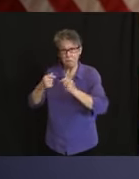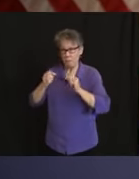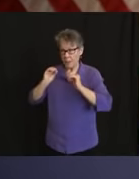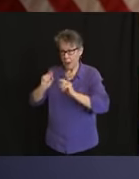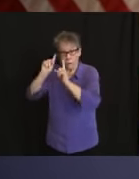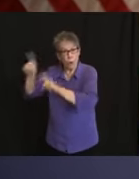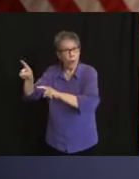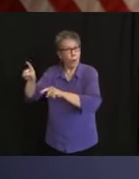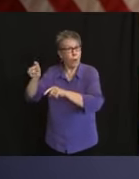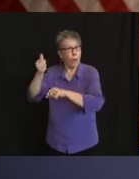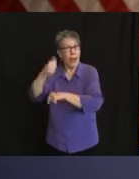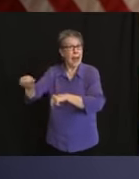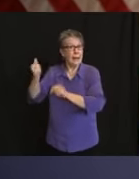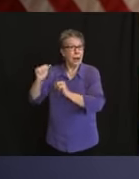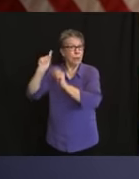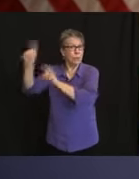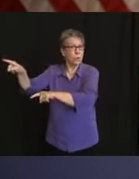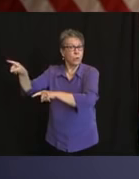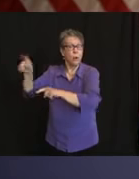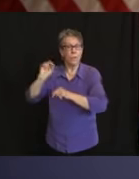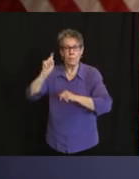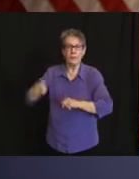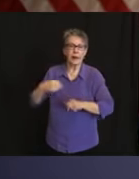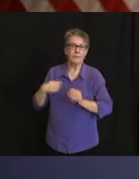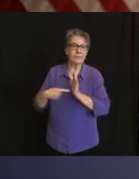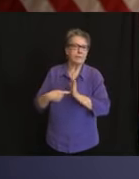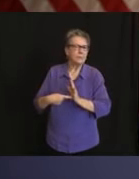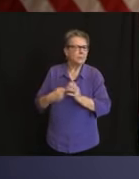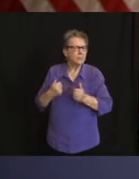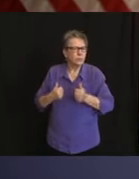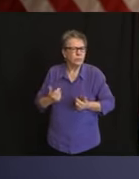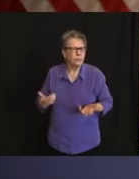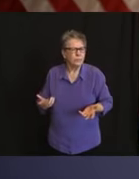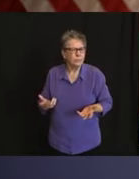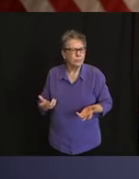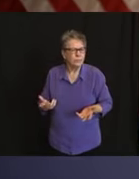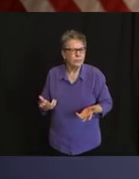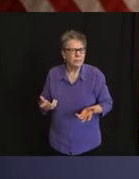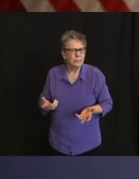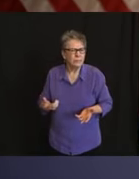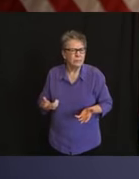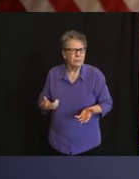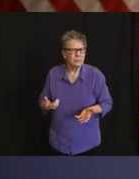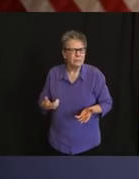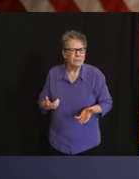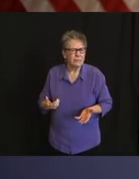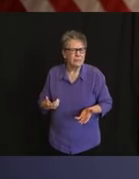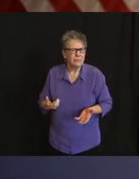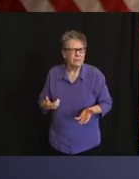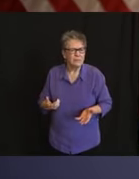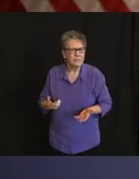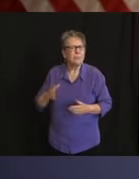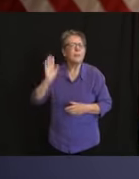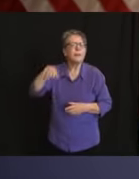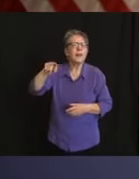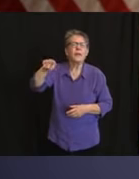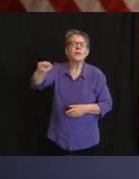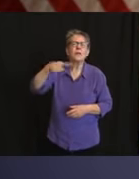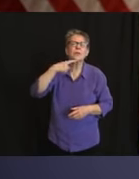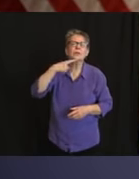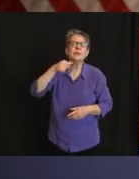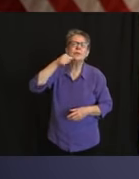relook at the testing. So how significant is that? Beyond the reopening, which is everybody, of course, is sort